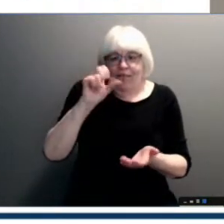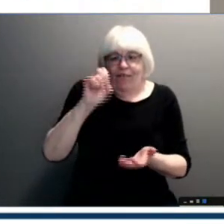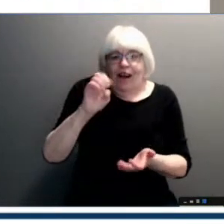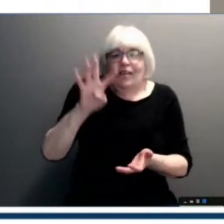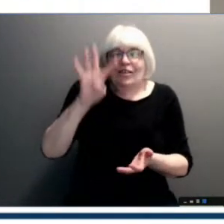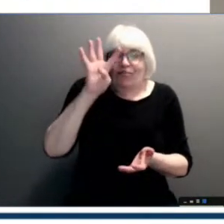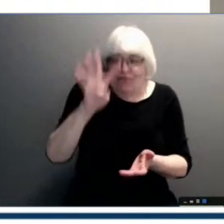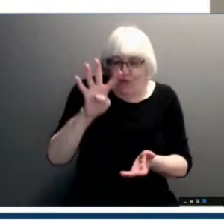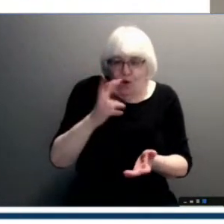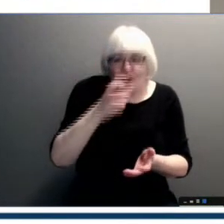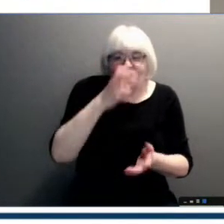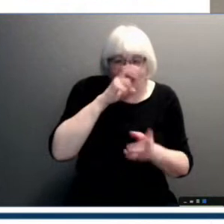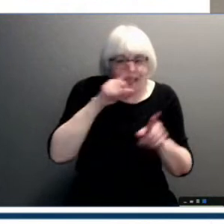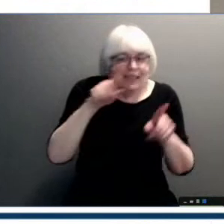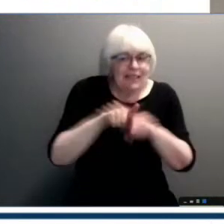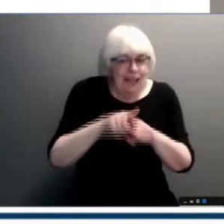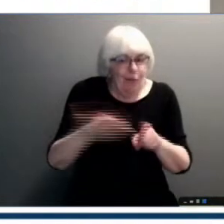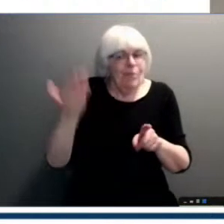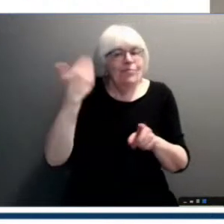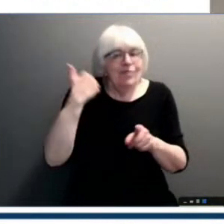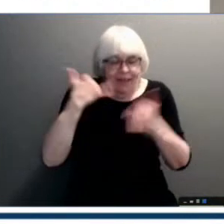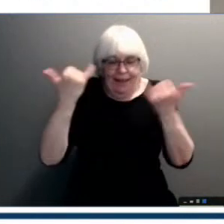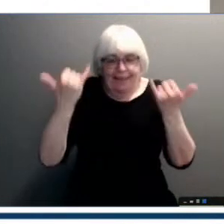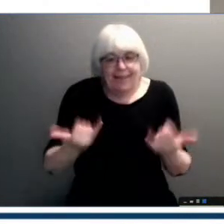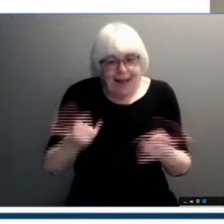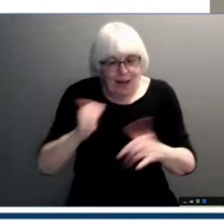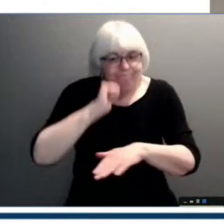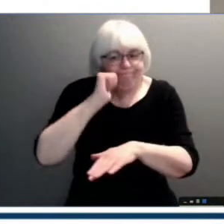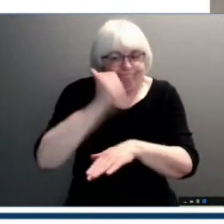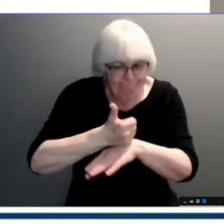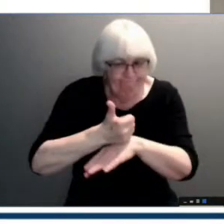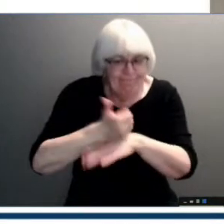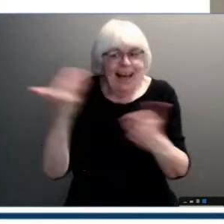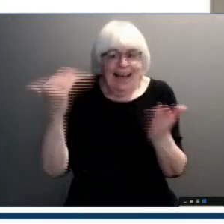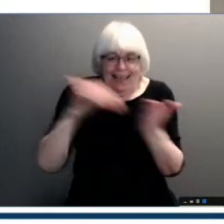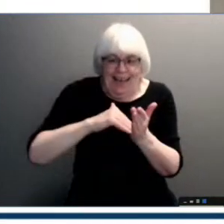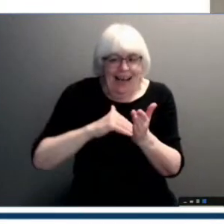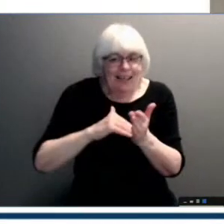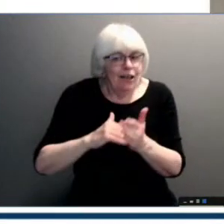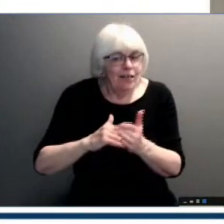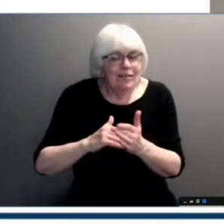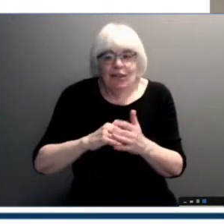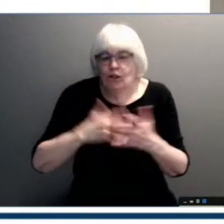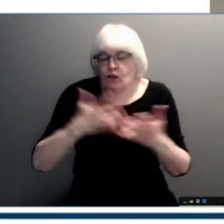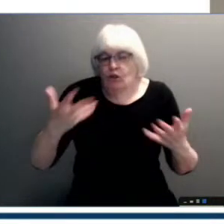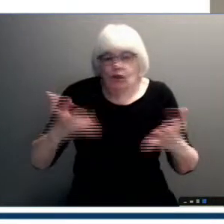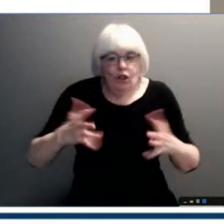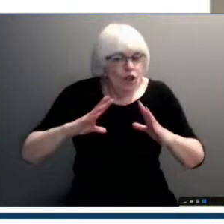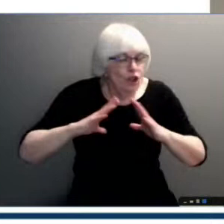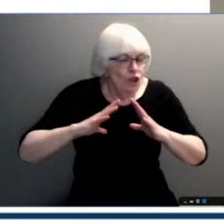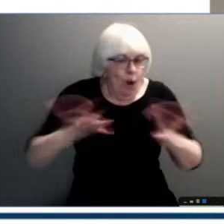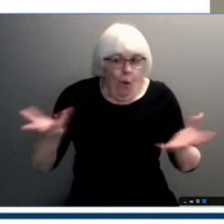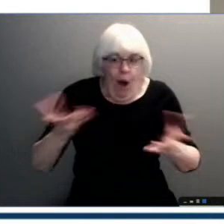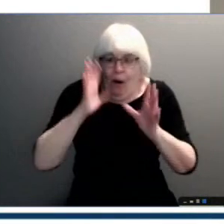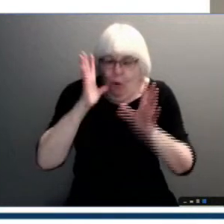have major impacts. So we don't do that lightly, and we're not going to do that unnecessarily. But